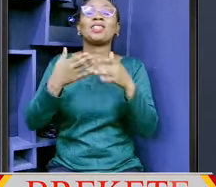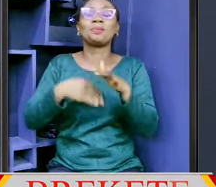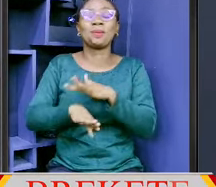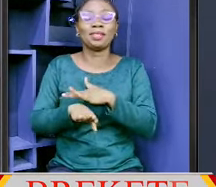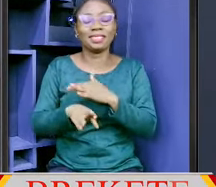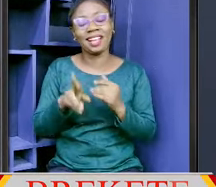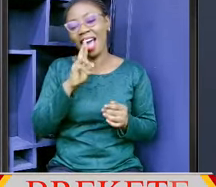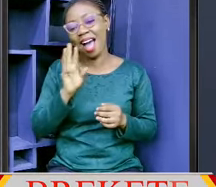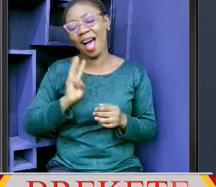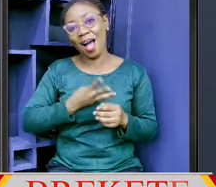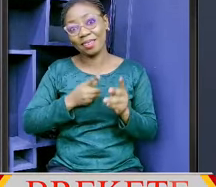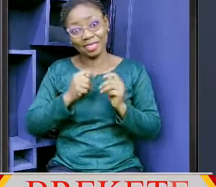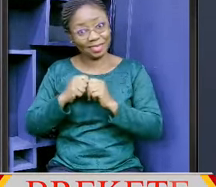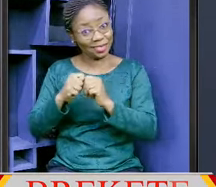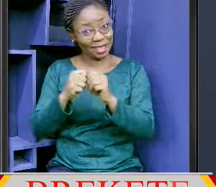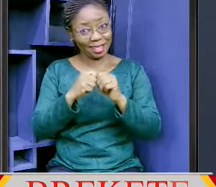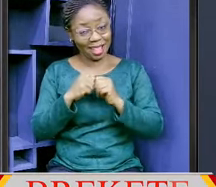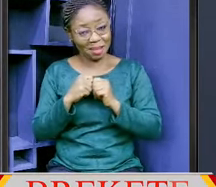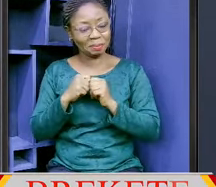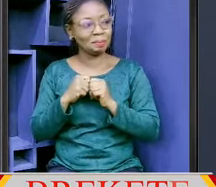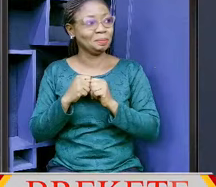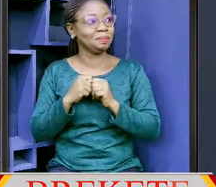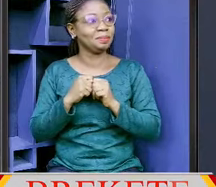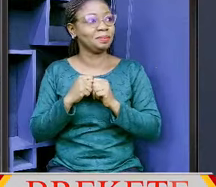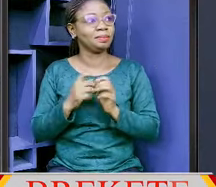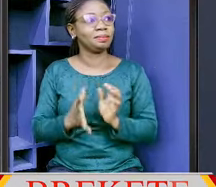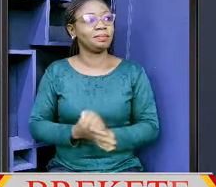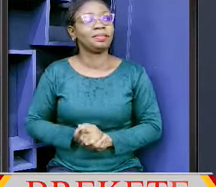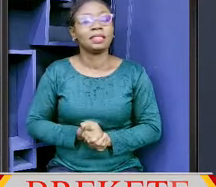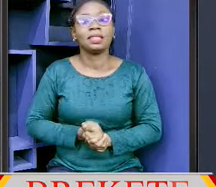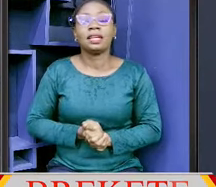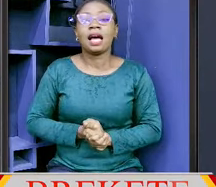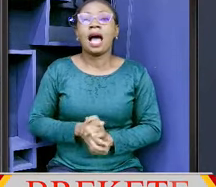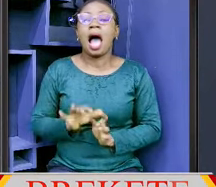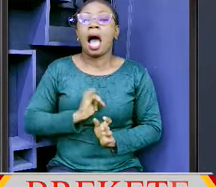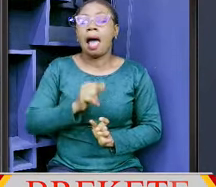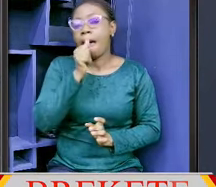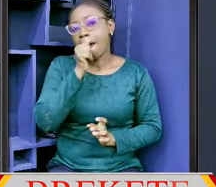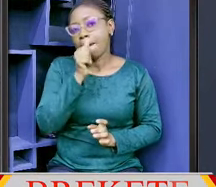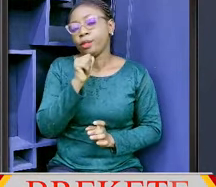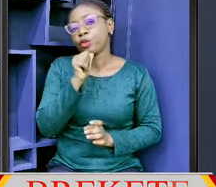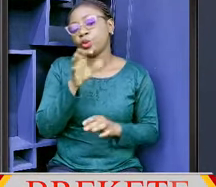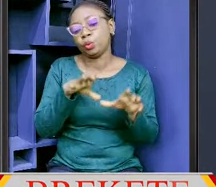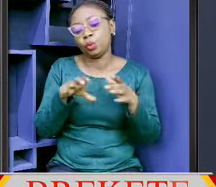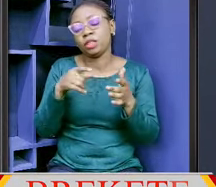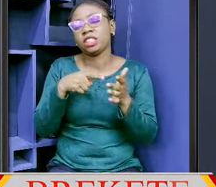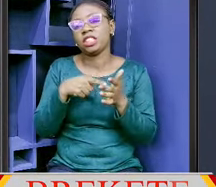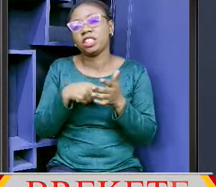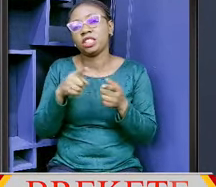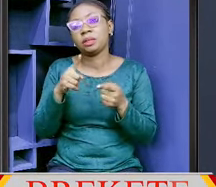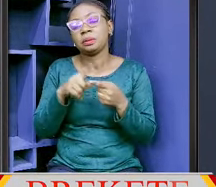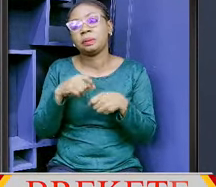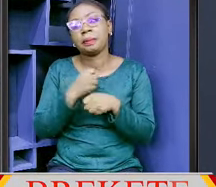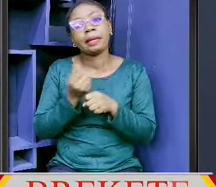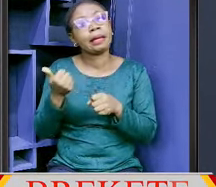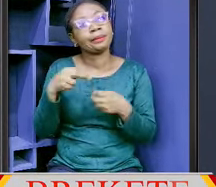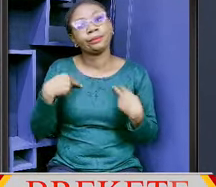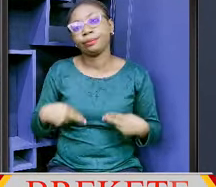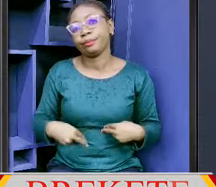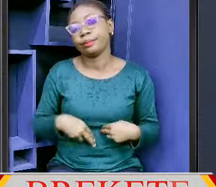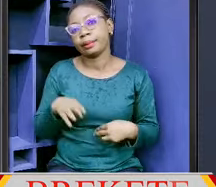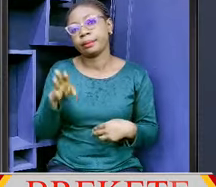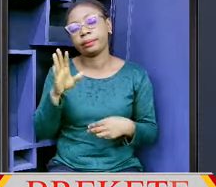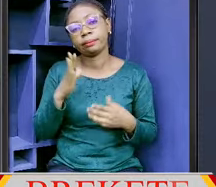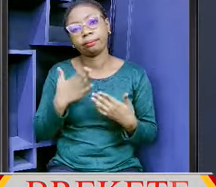Are we together? Yes, sir. So, I'm not doing this to please any human being. Now I